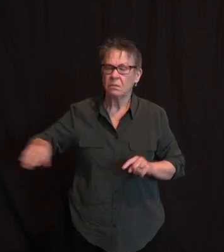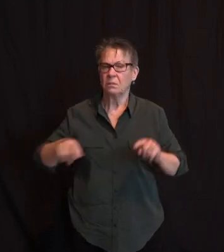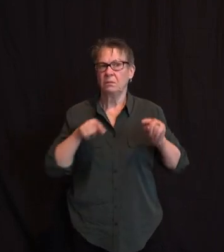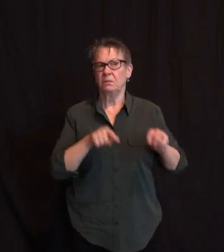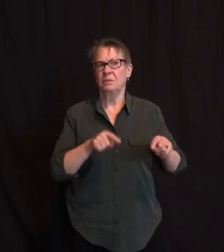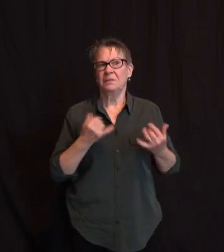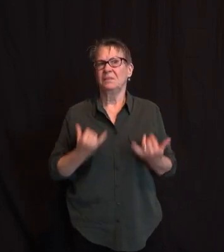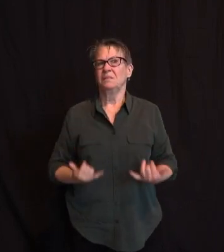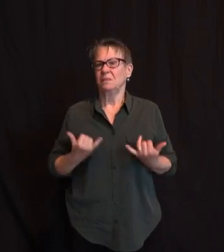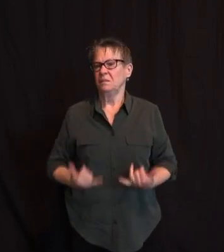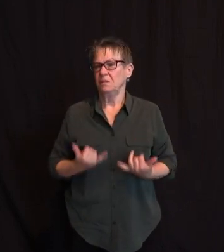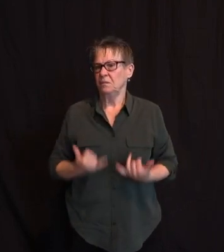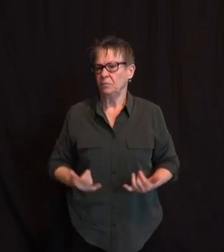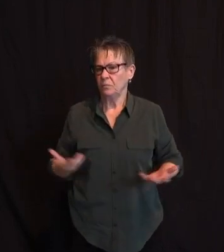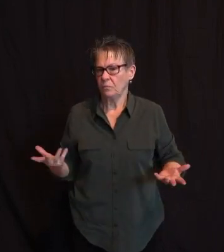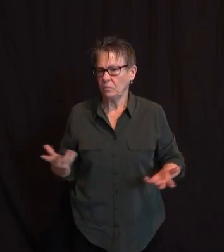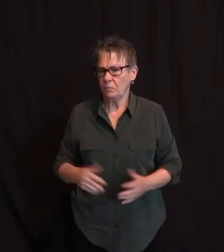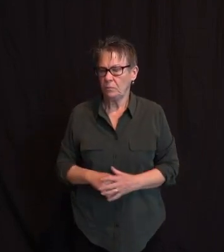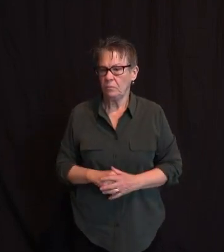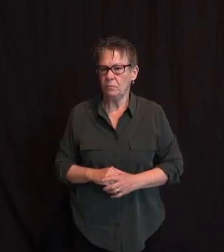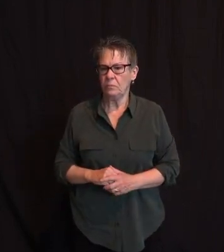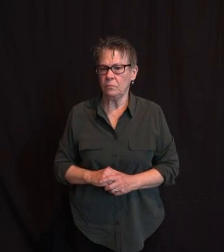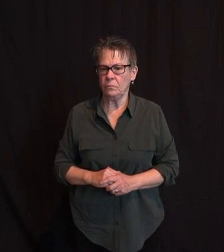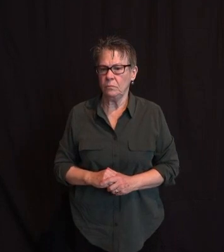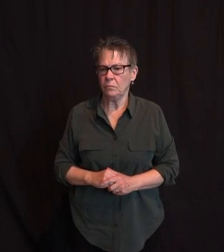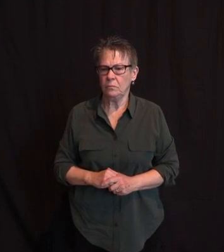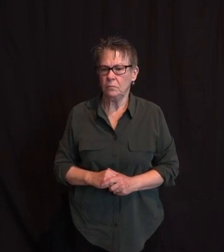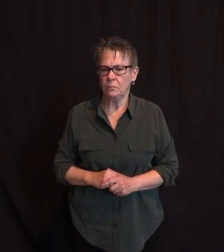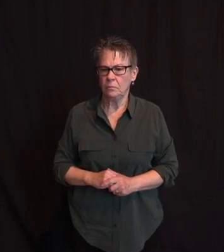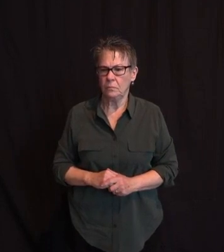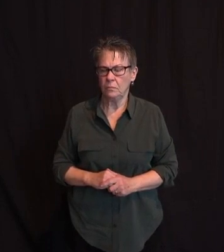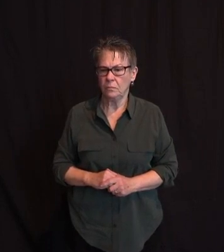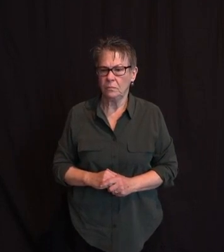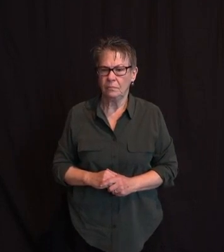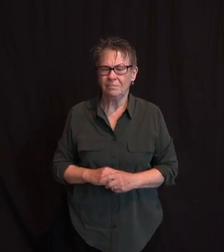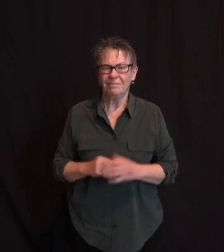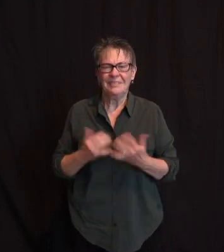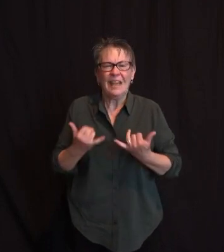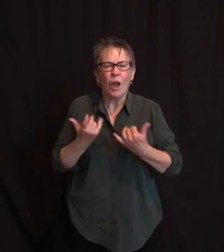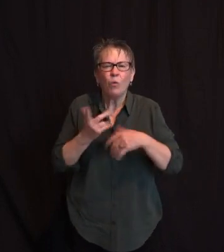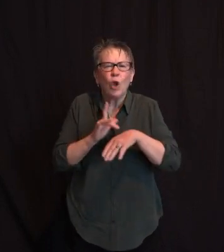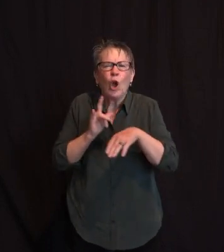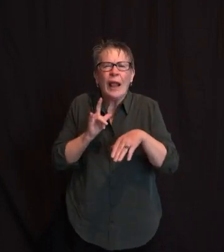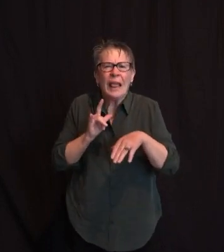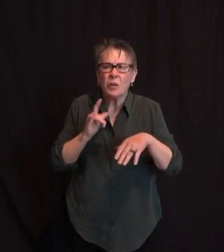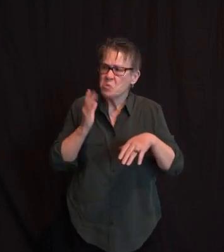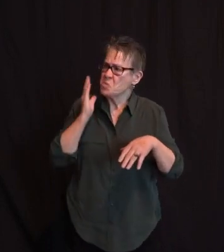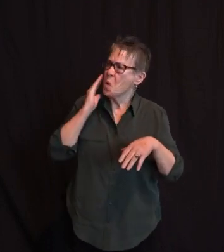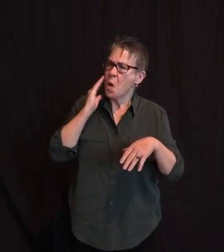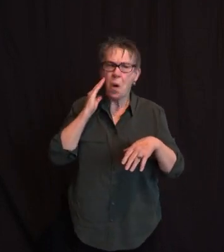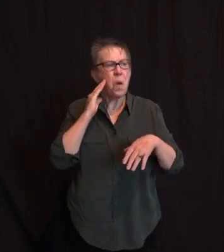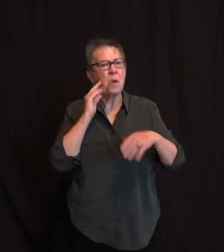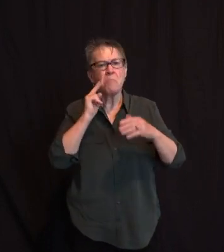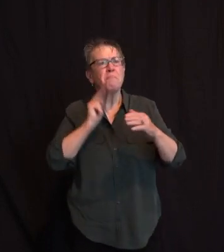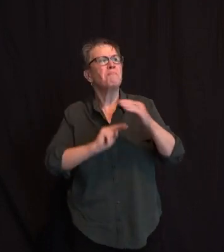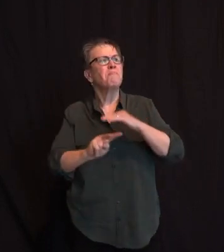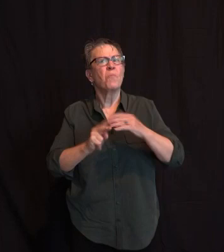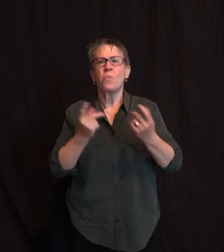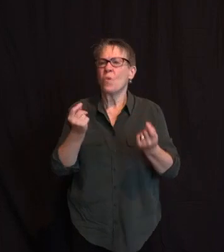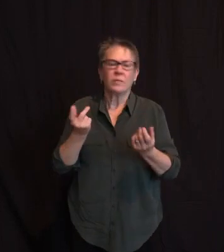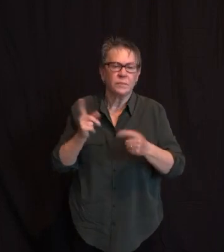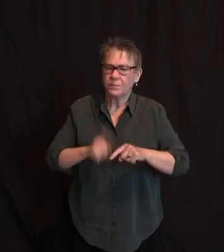mitigation. It's early to tell right now. I wish that I had a better answer to better characterize this, but as we